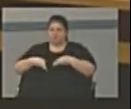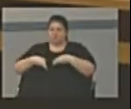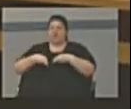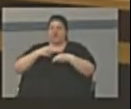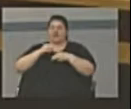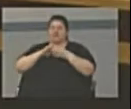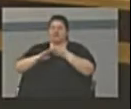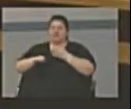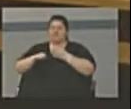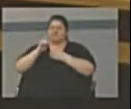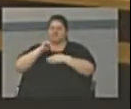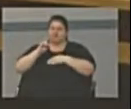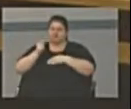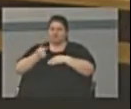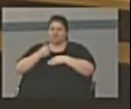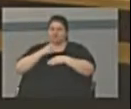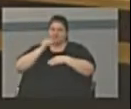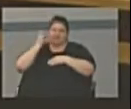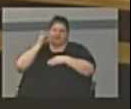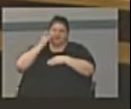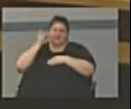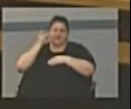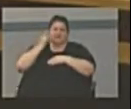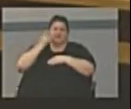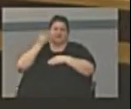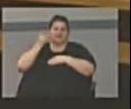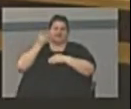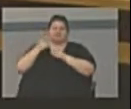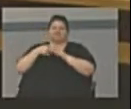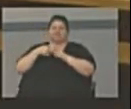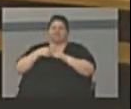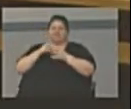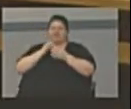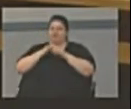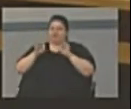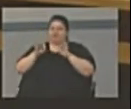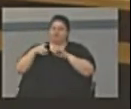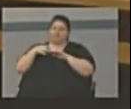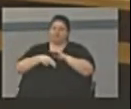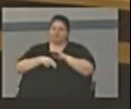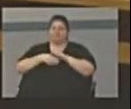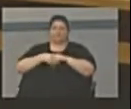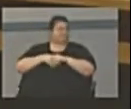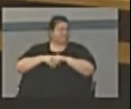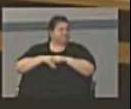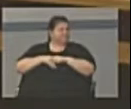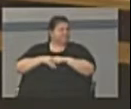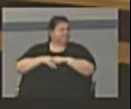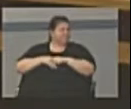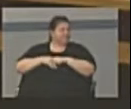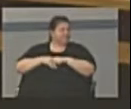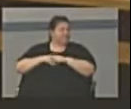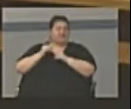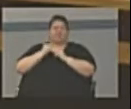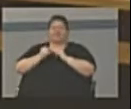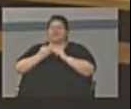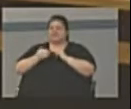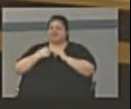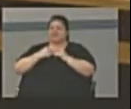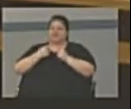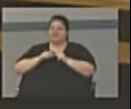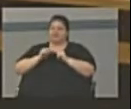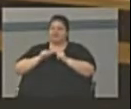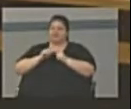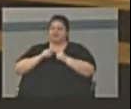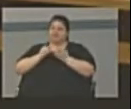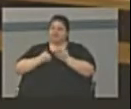be submitting draft legislation for consideration. The last thing is, over the weekend, I was able to attend